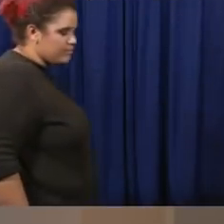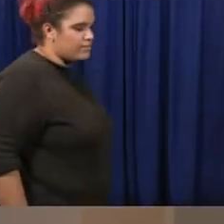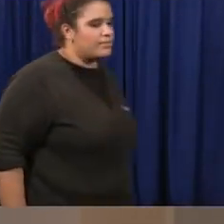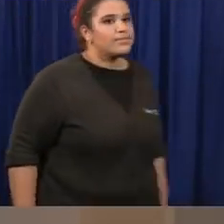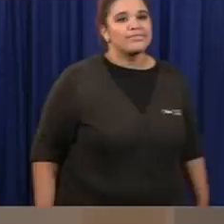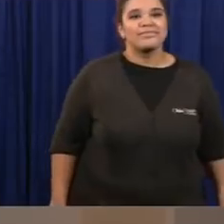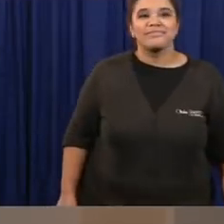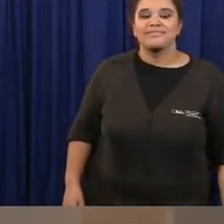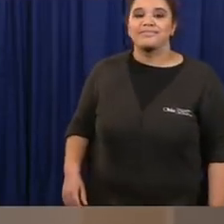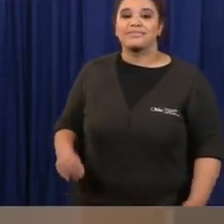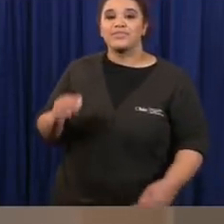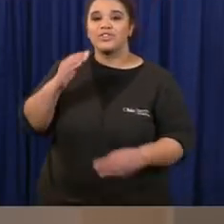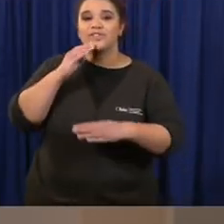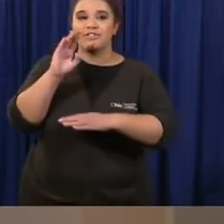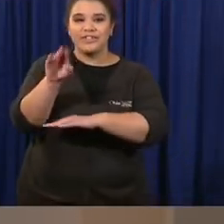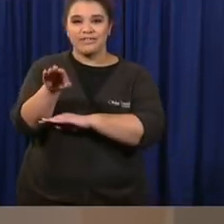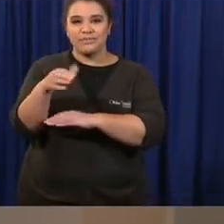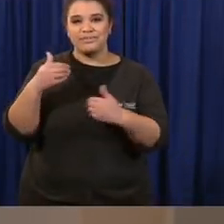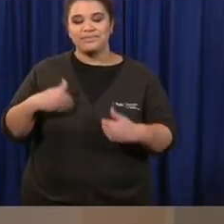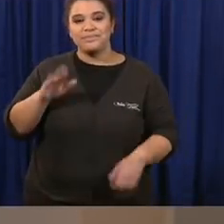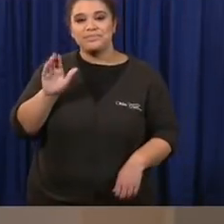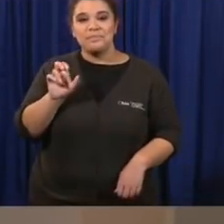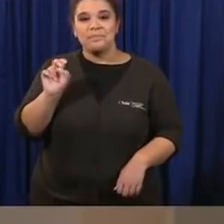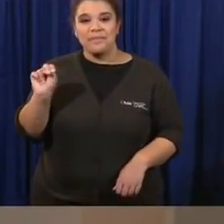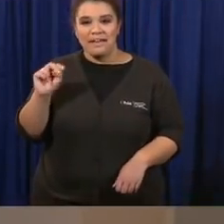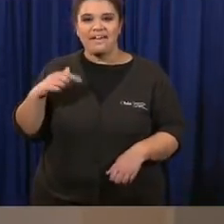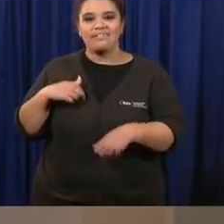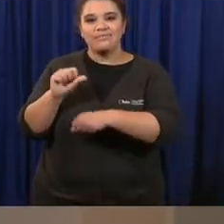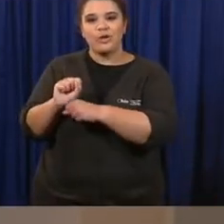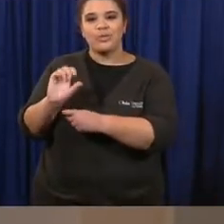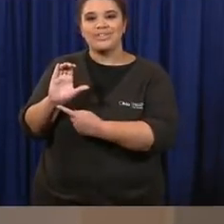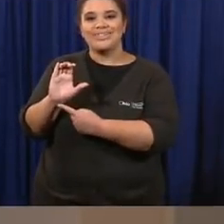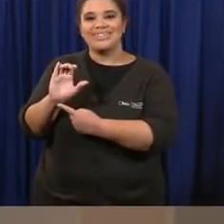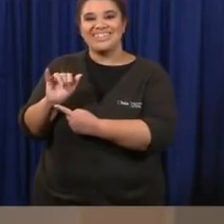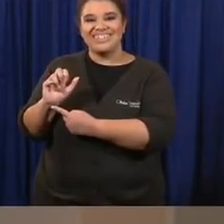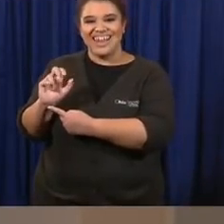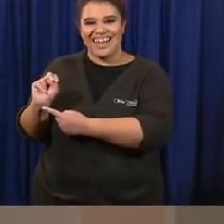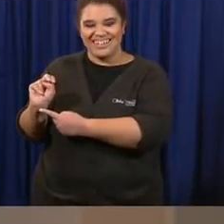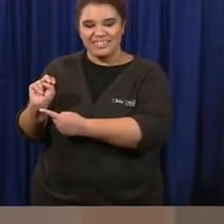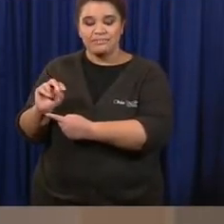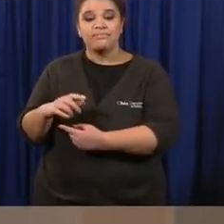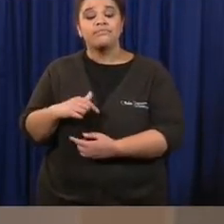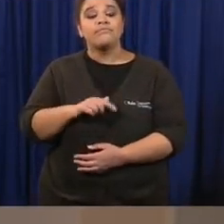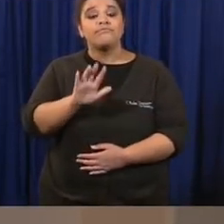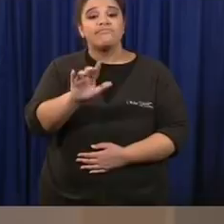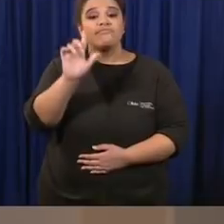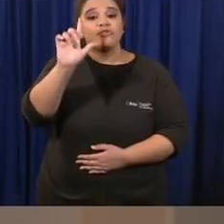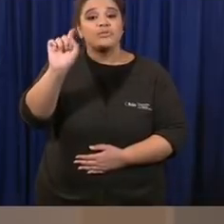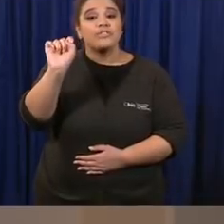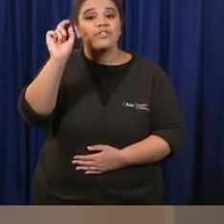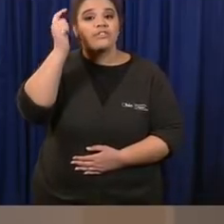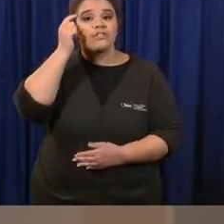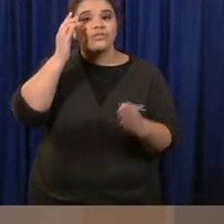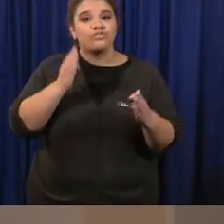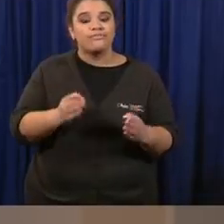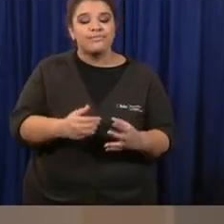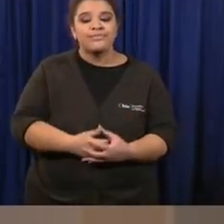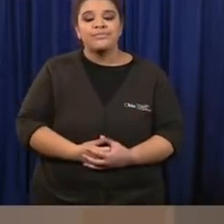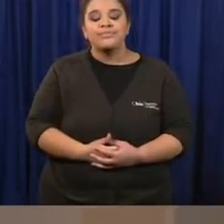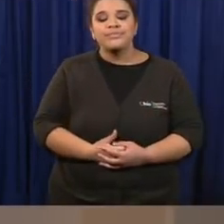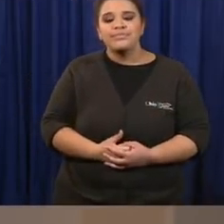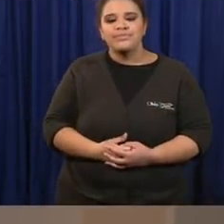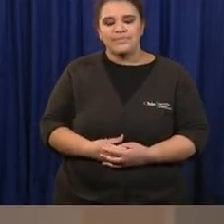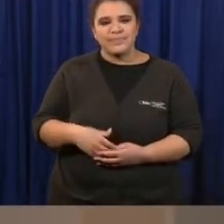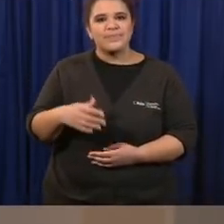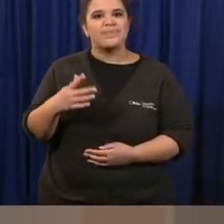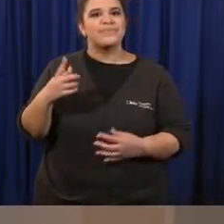Good afternoon, Ben Schwartz with WCPO in Cincinnati. Lieutenant Governor Husted, we have been getting a lot of